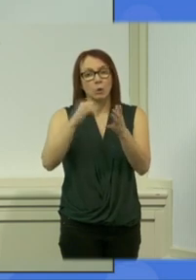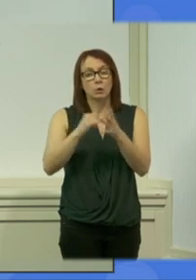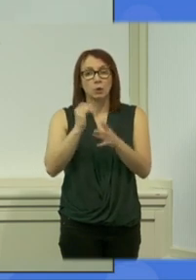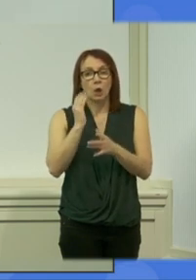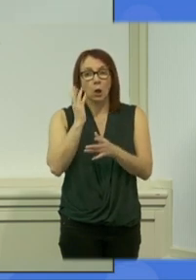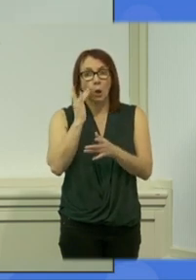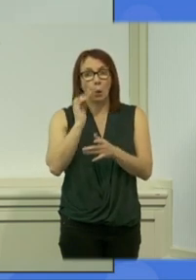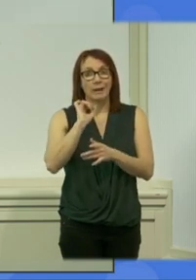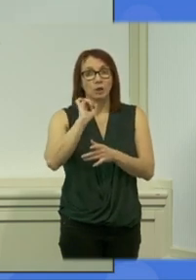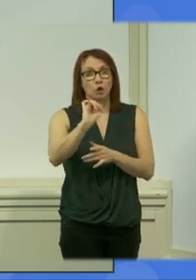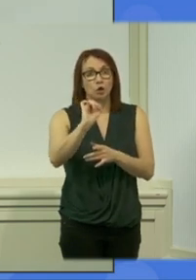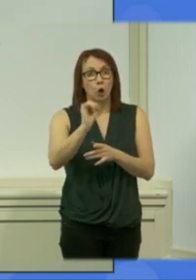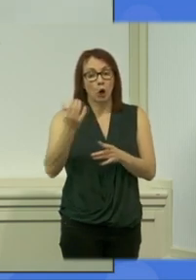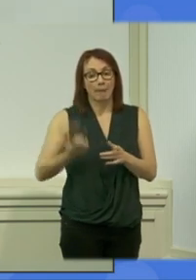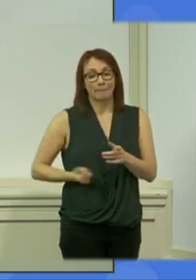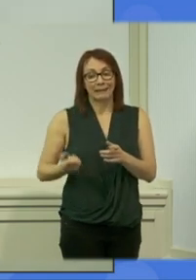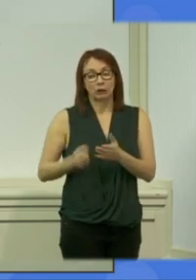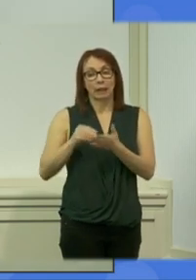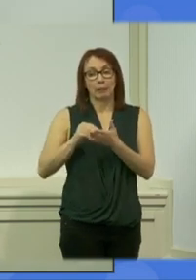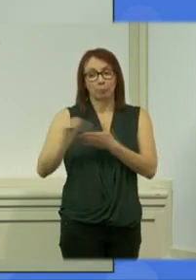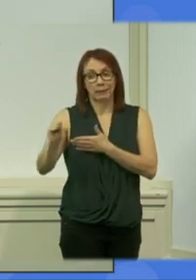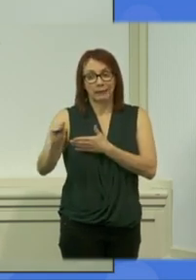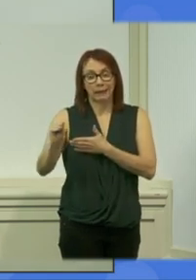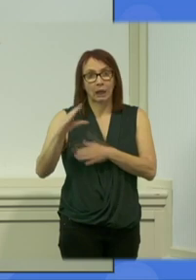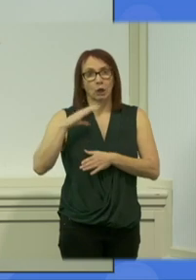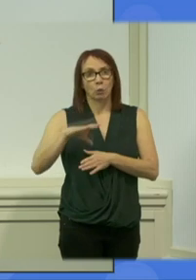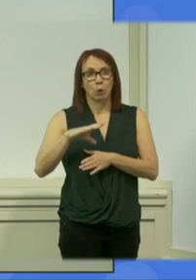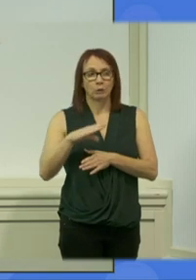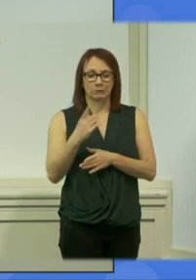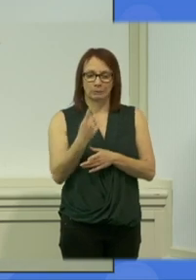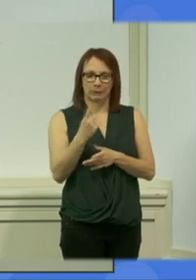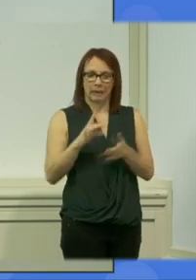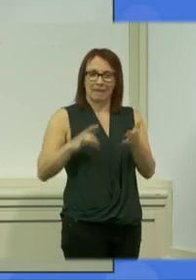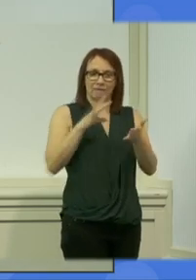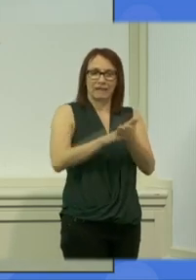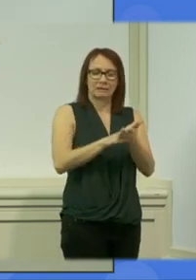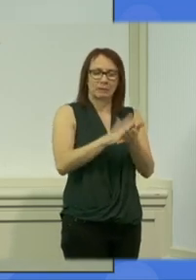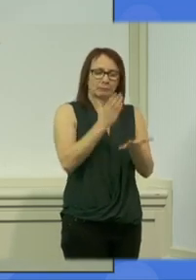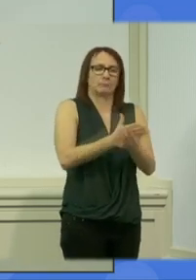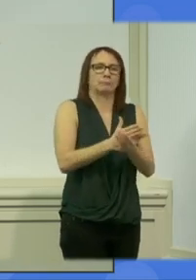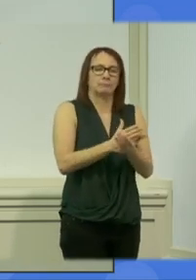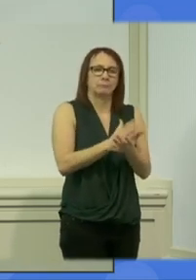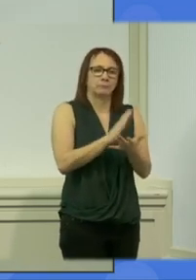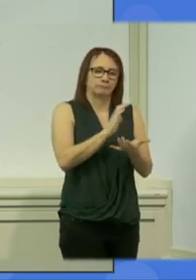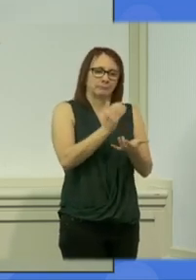pay your pension, it wants to have something that's really secure to pay back